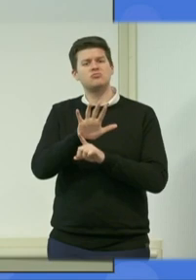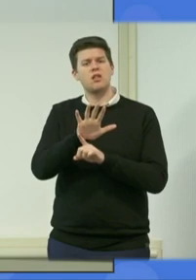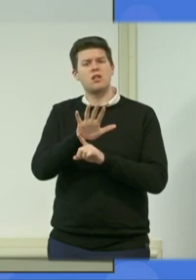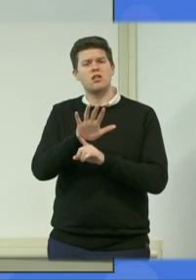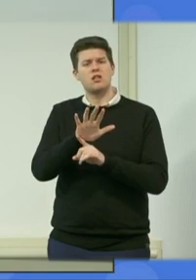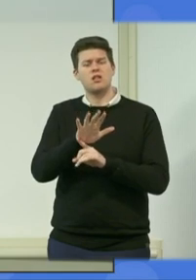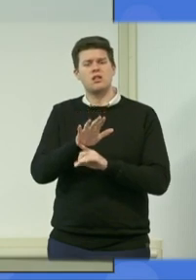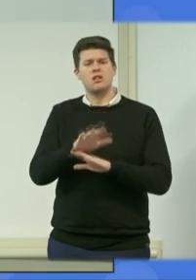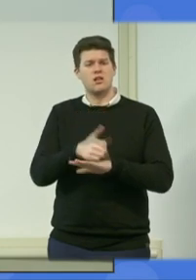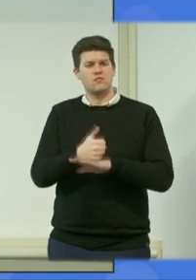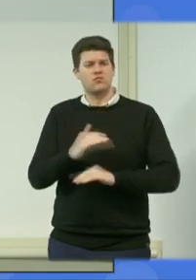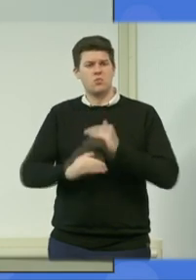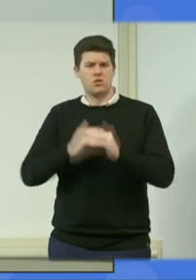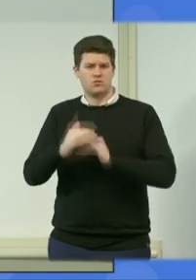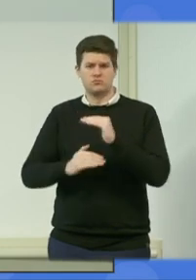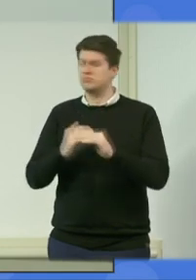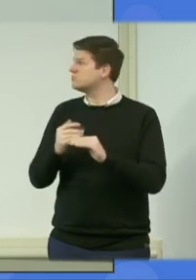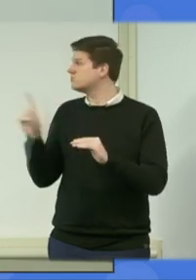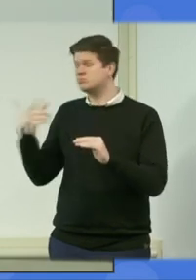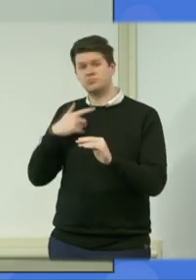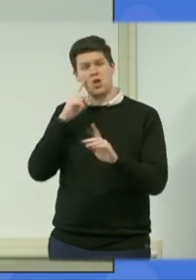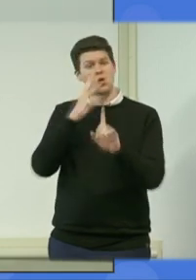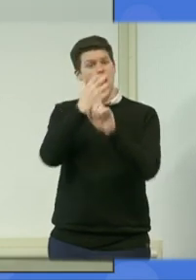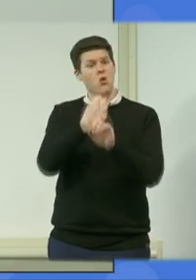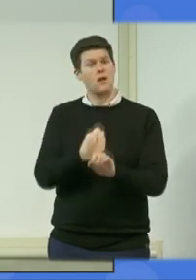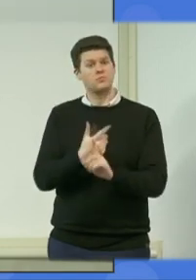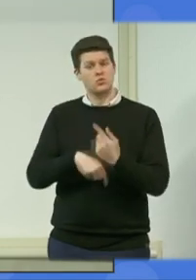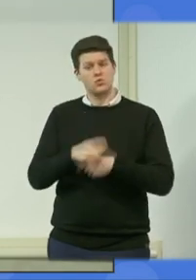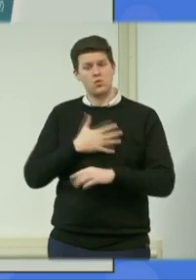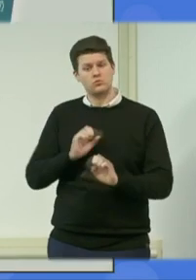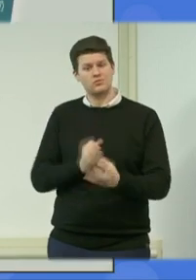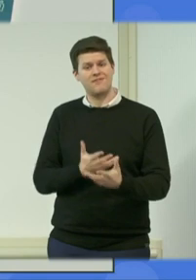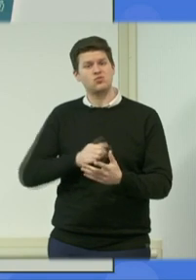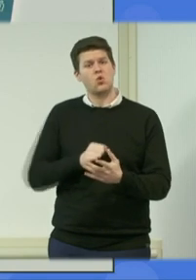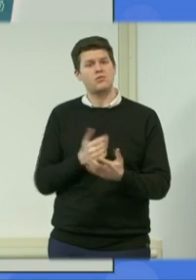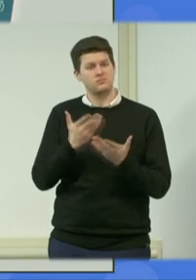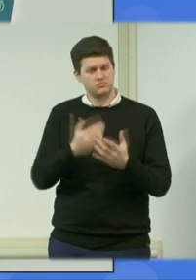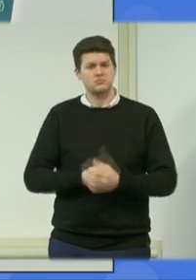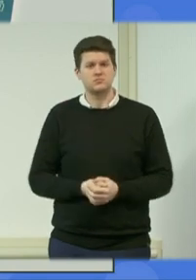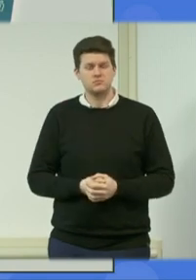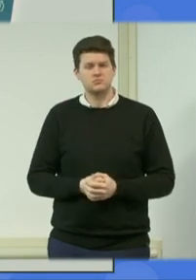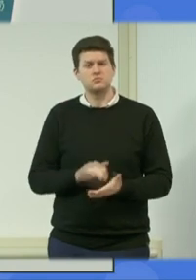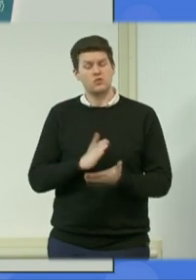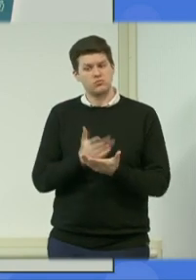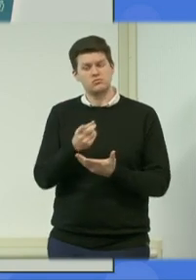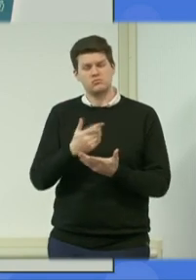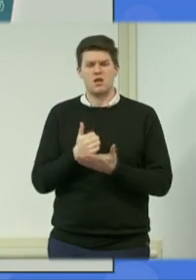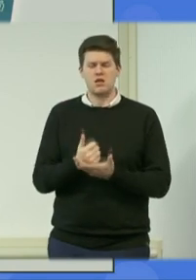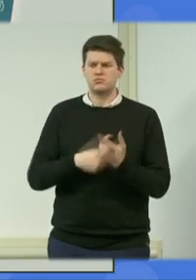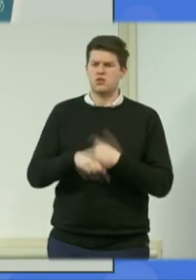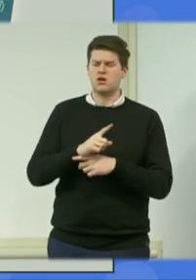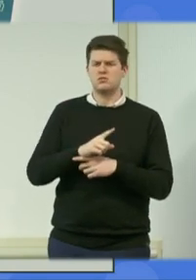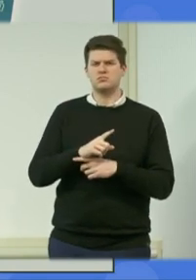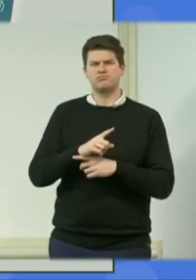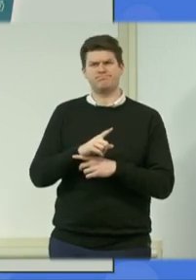it, the outcomes that we think we want to deliver for Scotland. It kind of sets out the kind of Scotland that we want to be. And